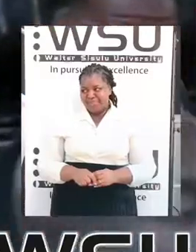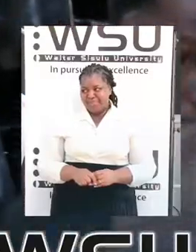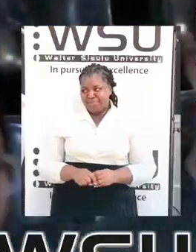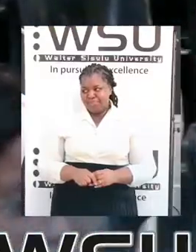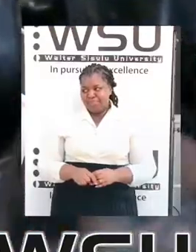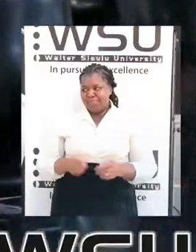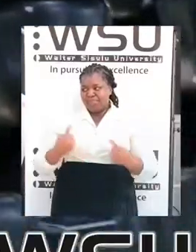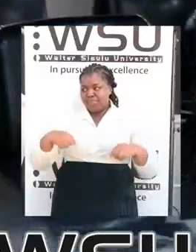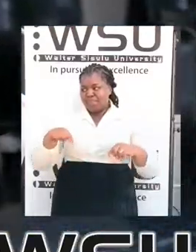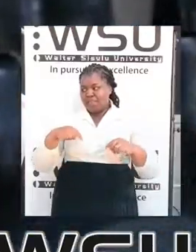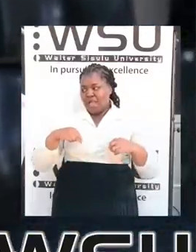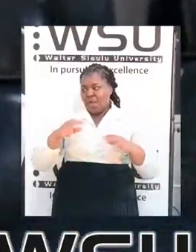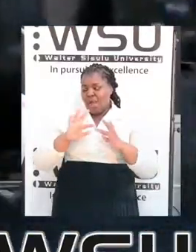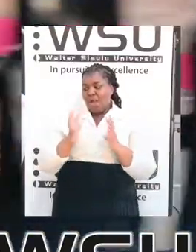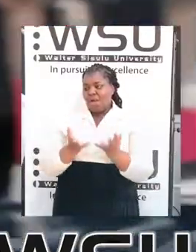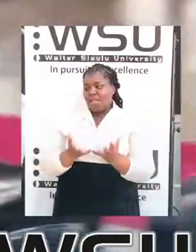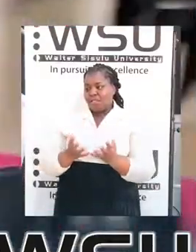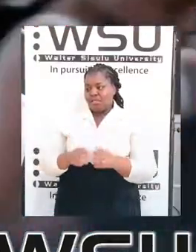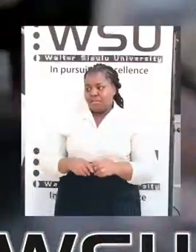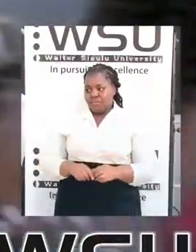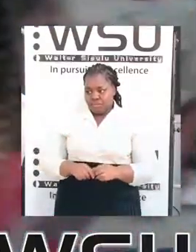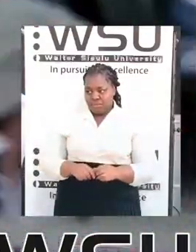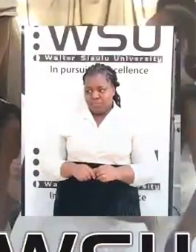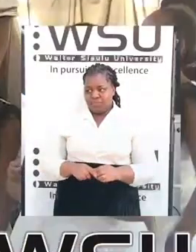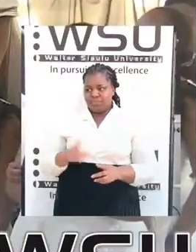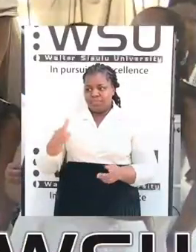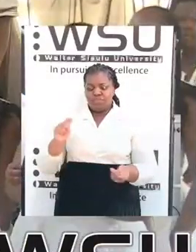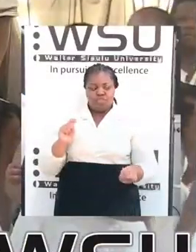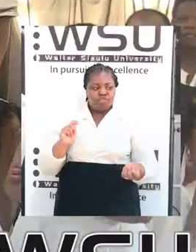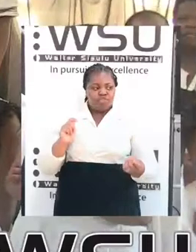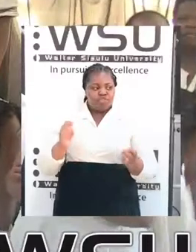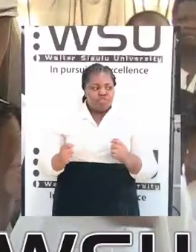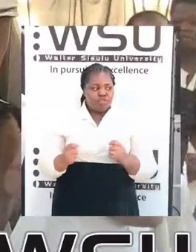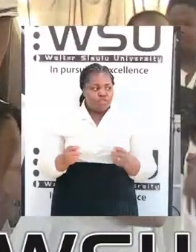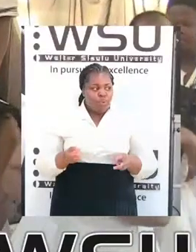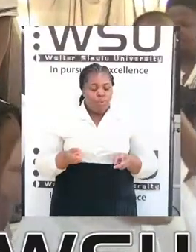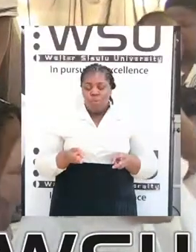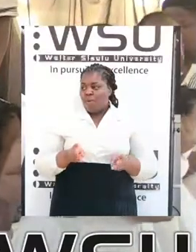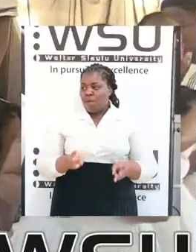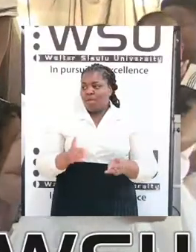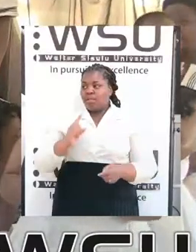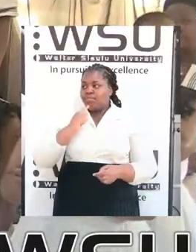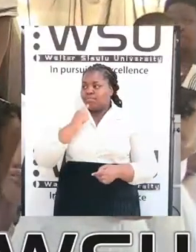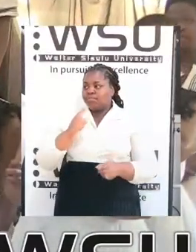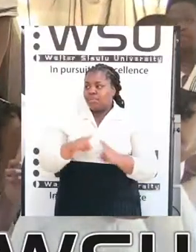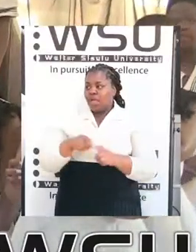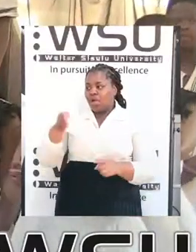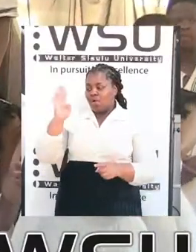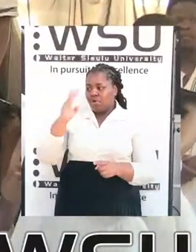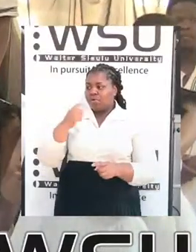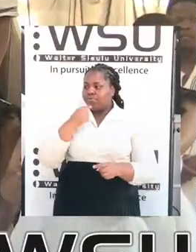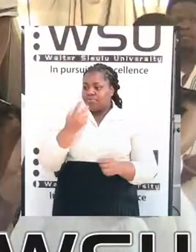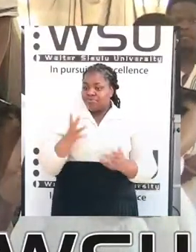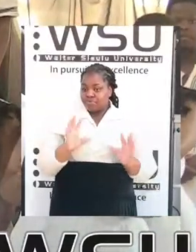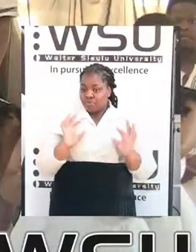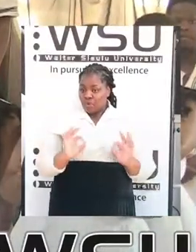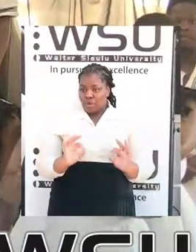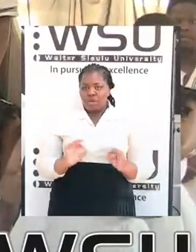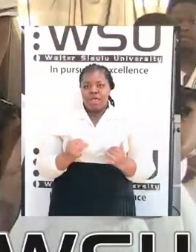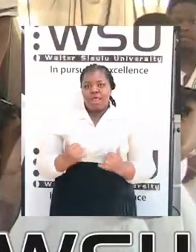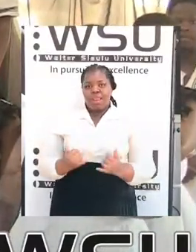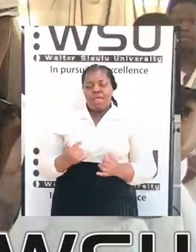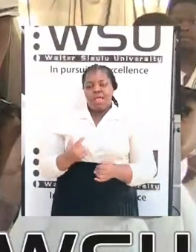Ilizwe lethu likhunge litshintshe indlela yokubizwa njengokuba uThixo wayethe lilungile.